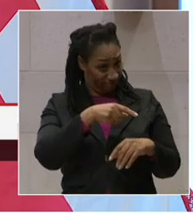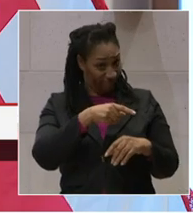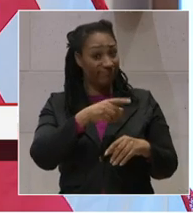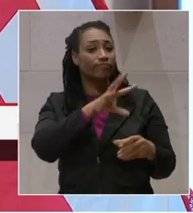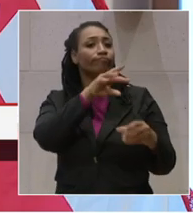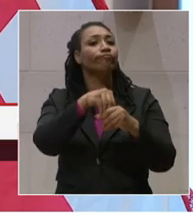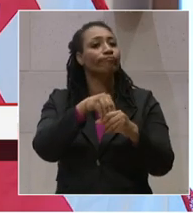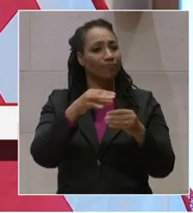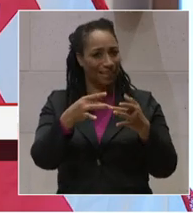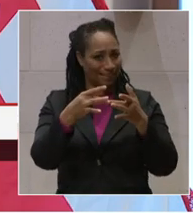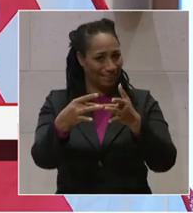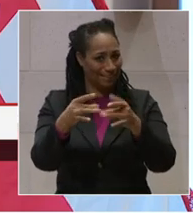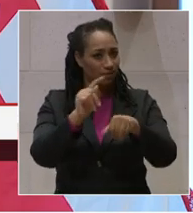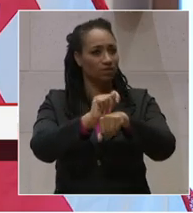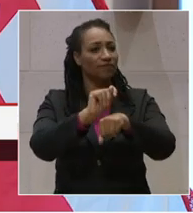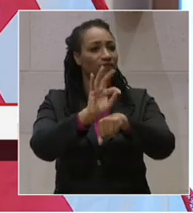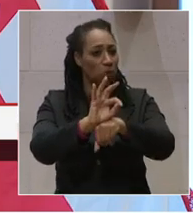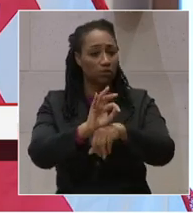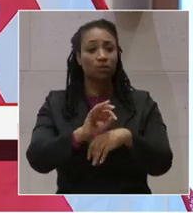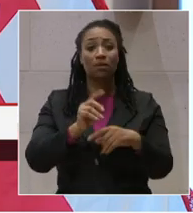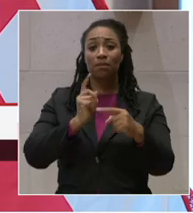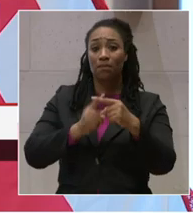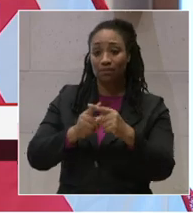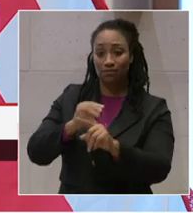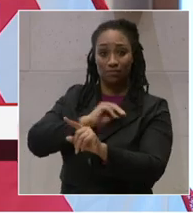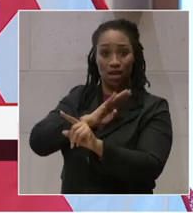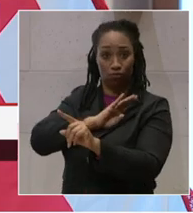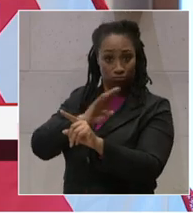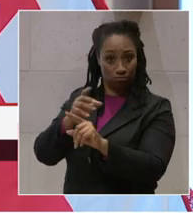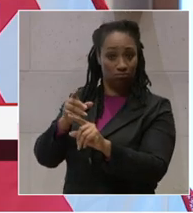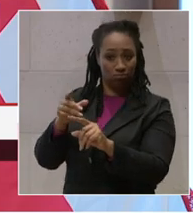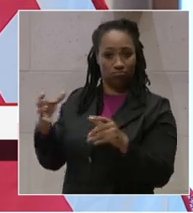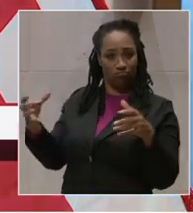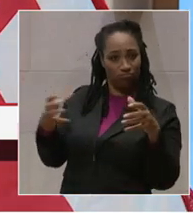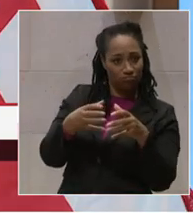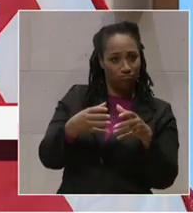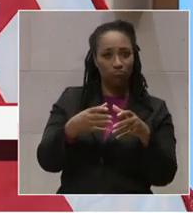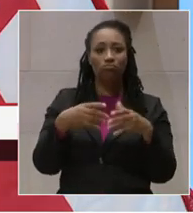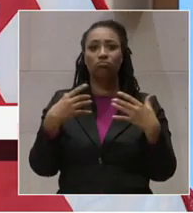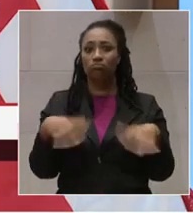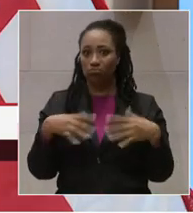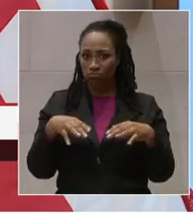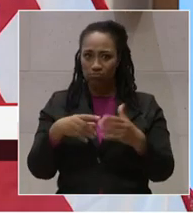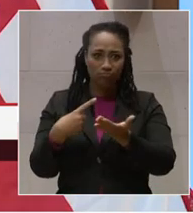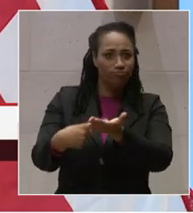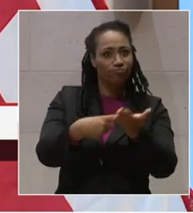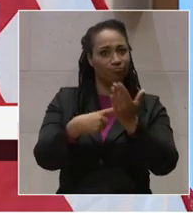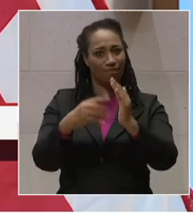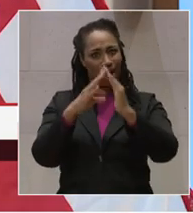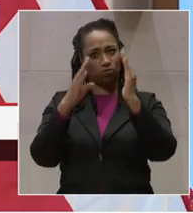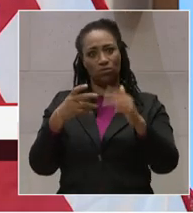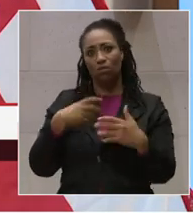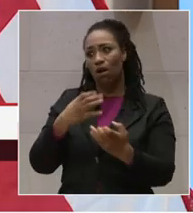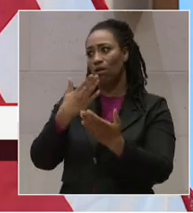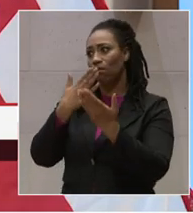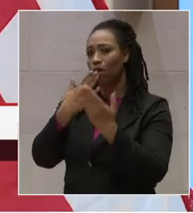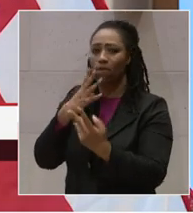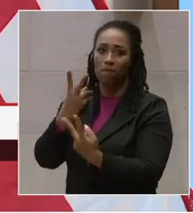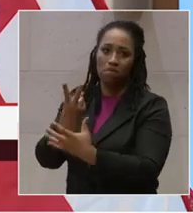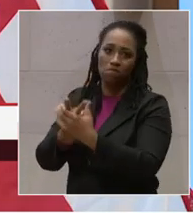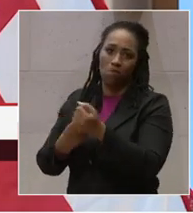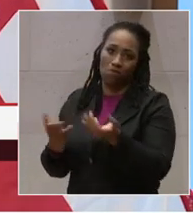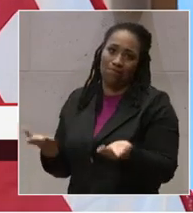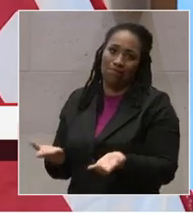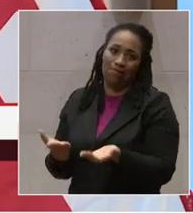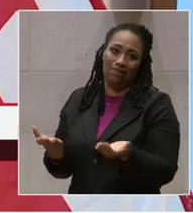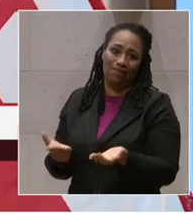together for a while on this topic. So thank you all so much for being here, and I'm excited